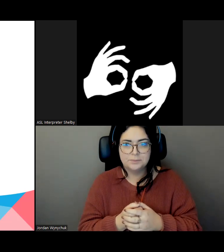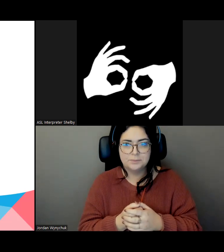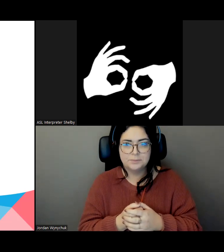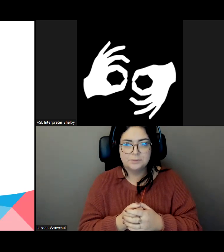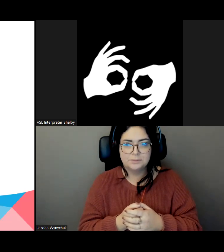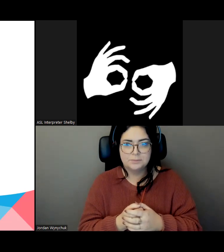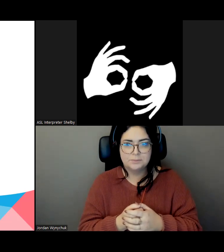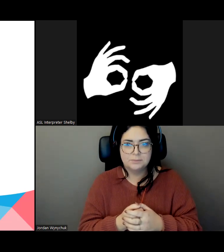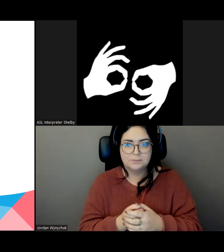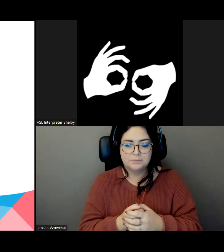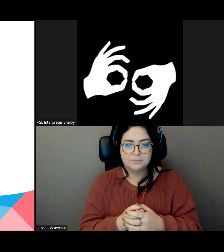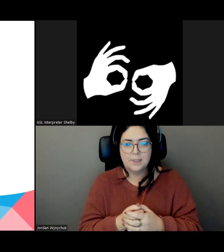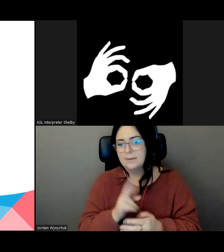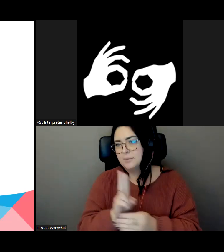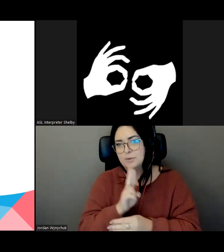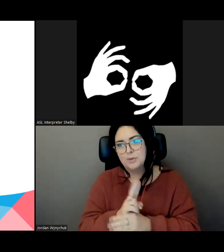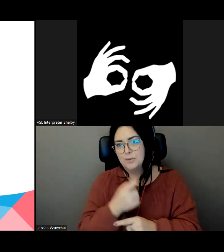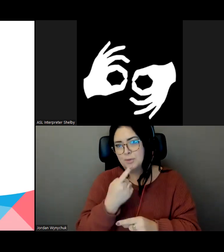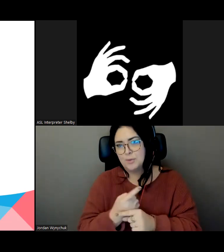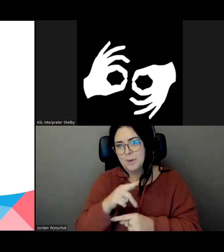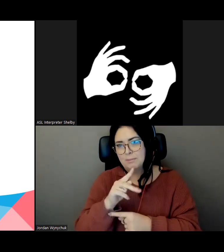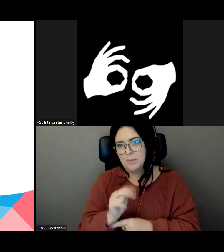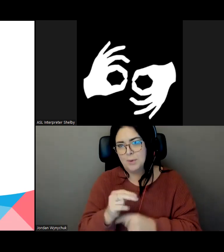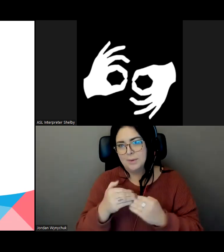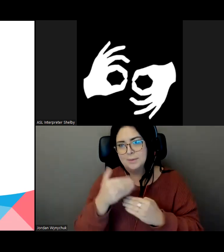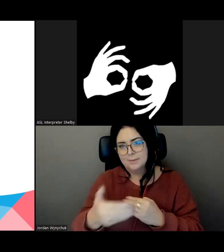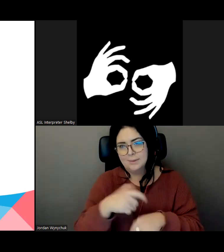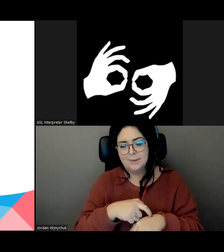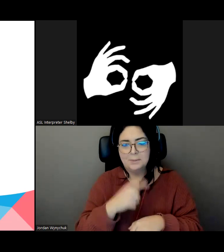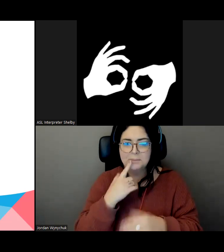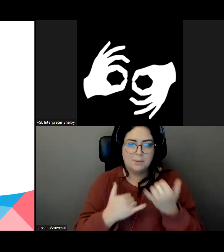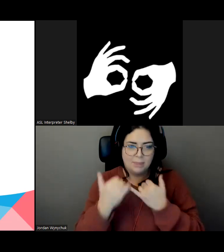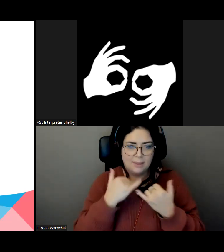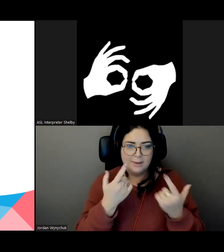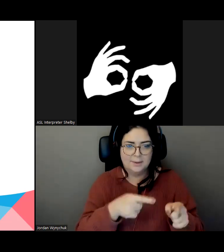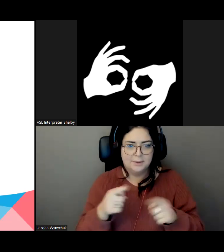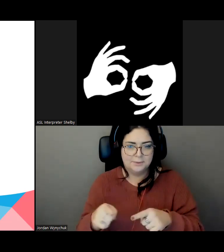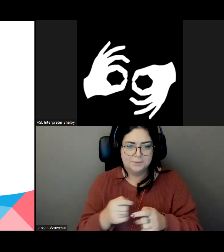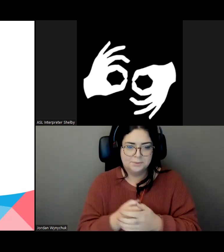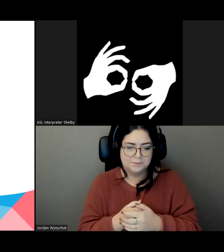use the person's correct pronouns next time. Mistakes happen. We're only human.